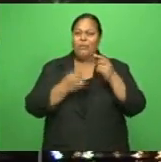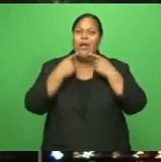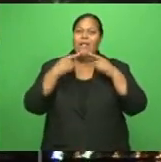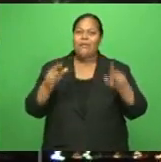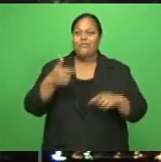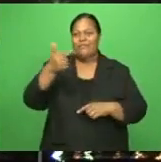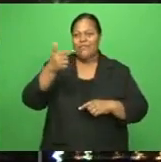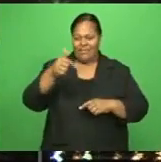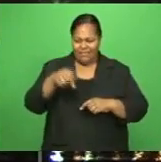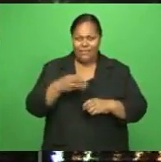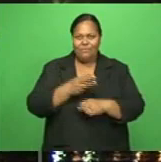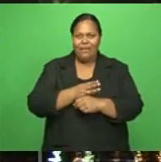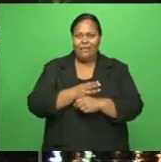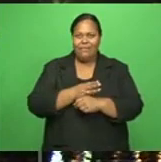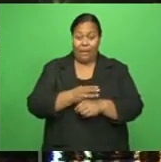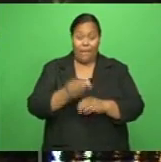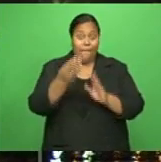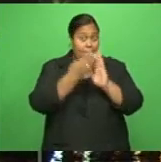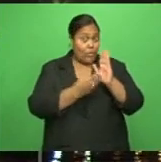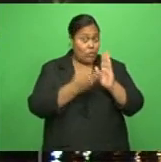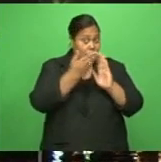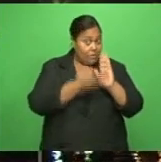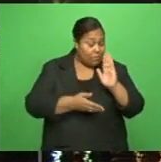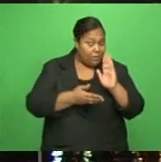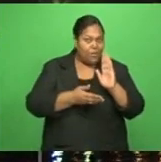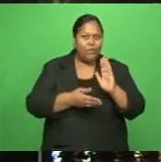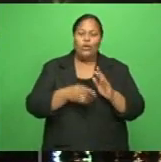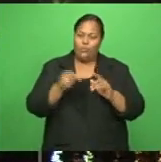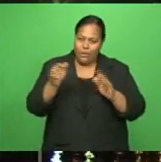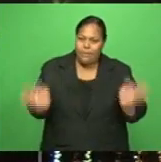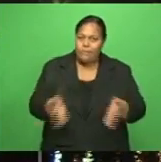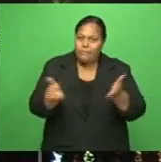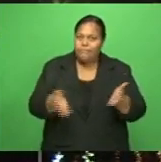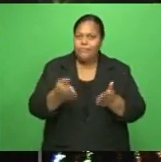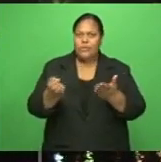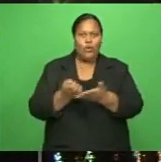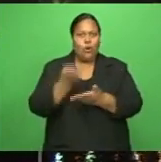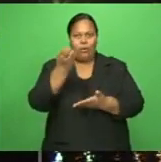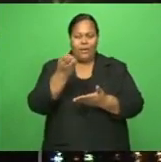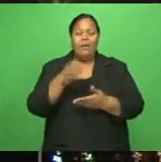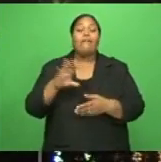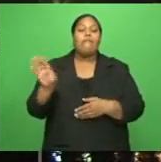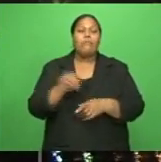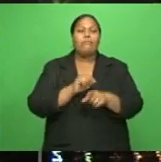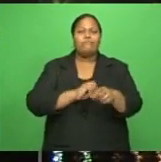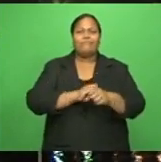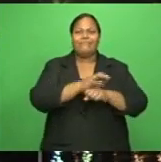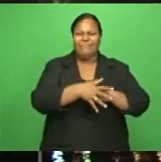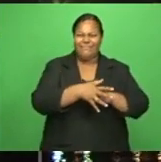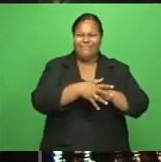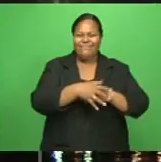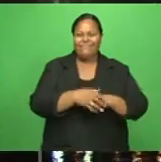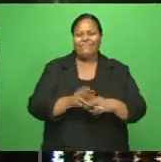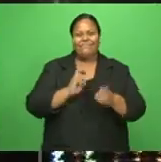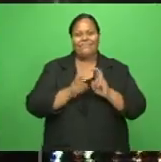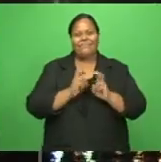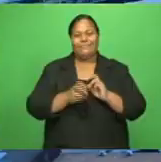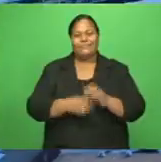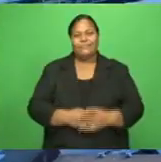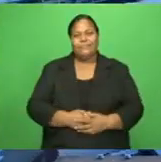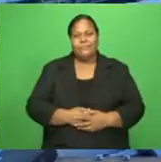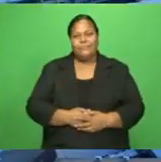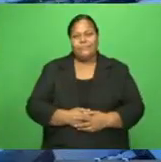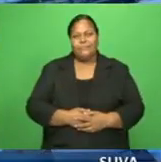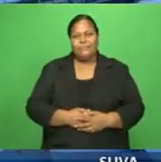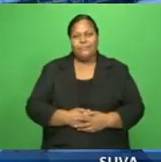says this budget will be the key driver for economic recovery from the effects of COVID-19. Kritika Kumar reports.